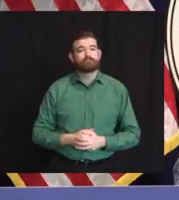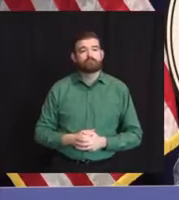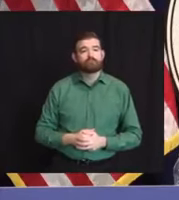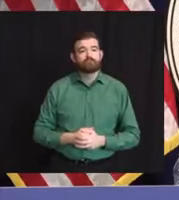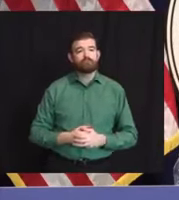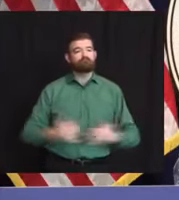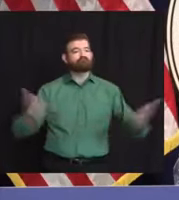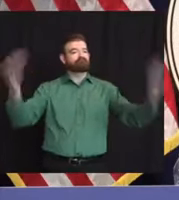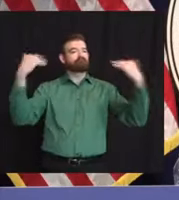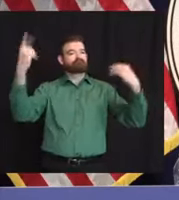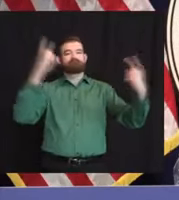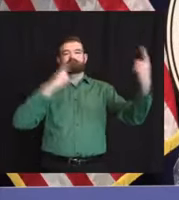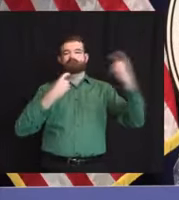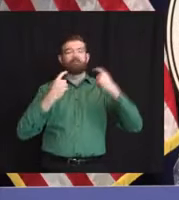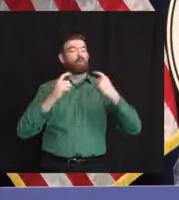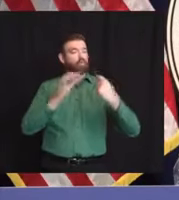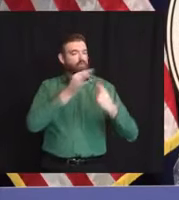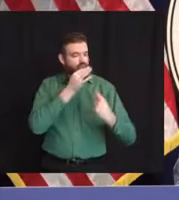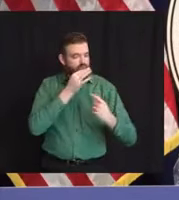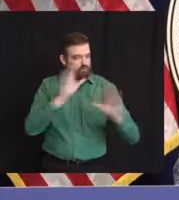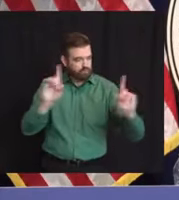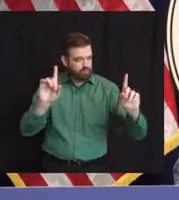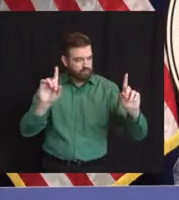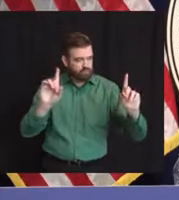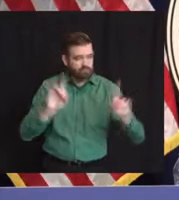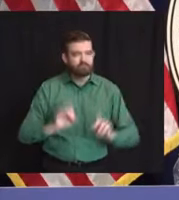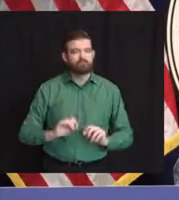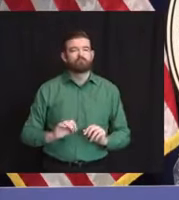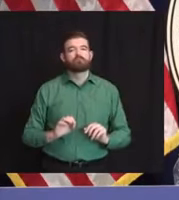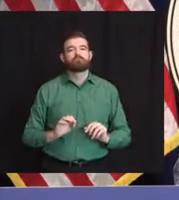say, tomorrow, unless Mahan tells